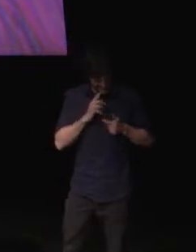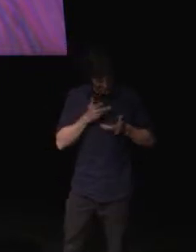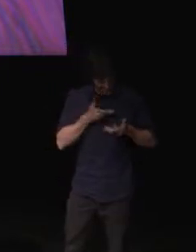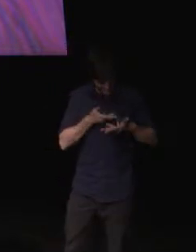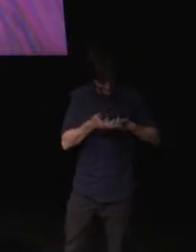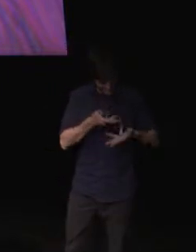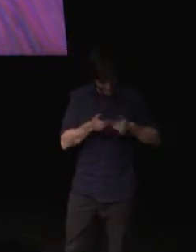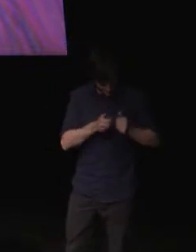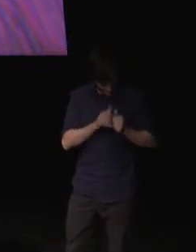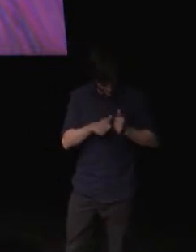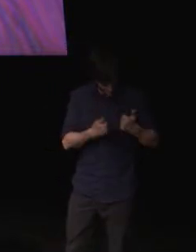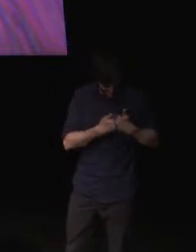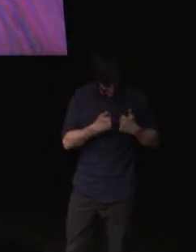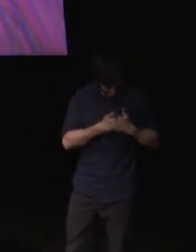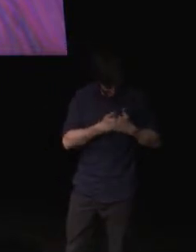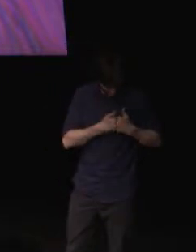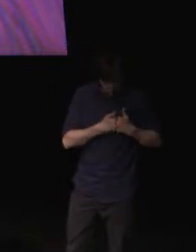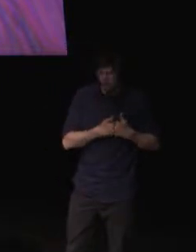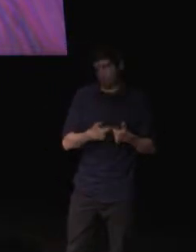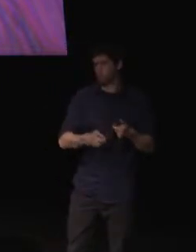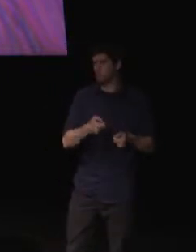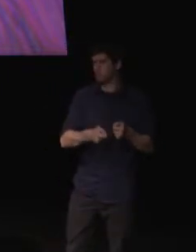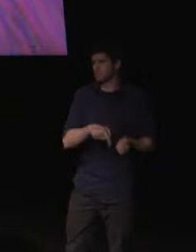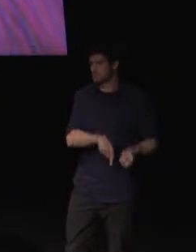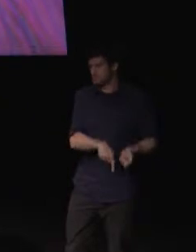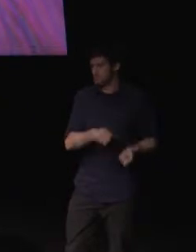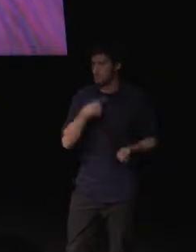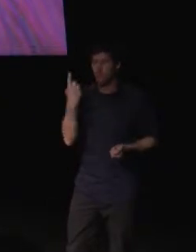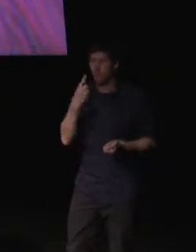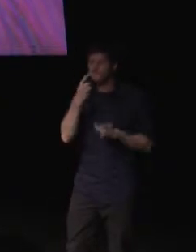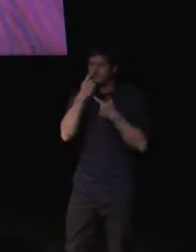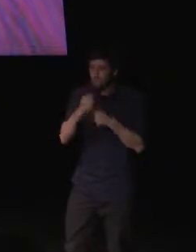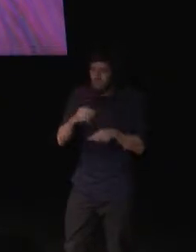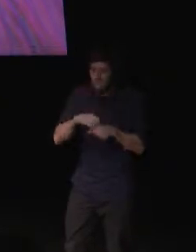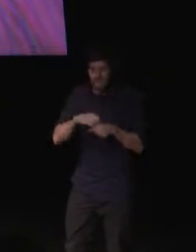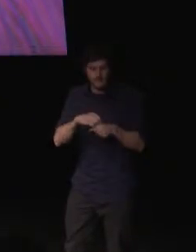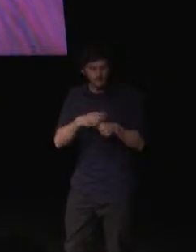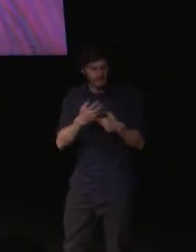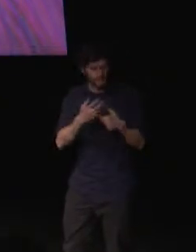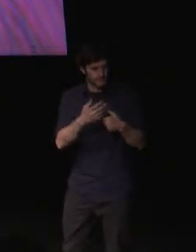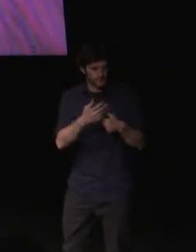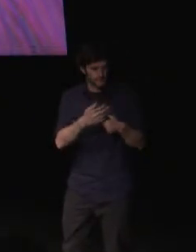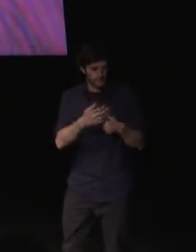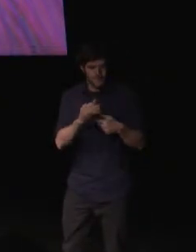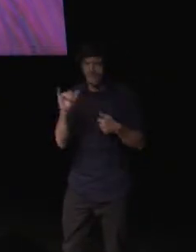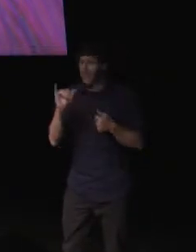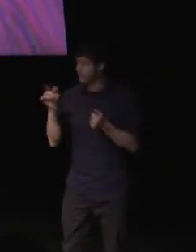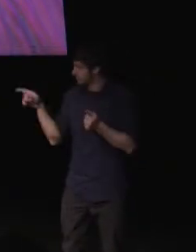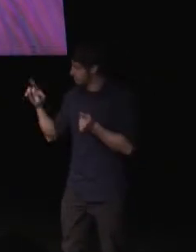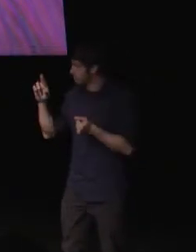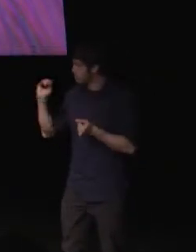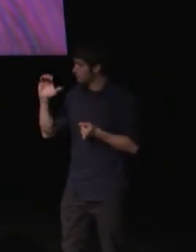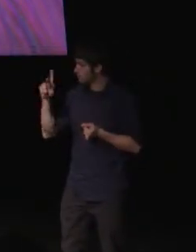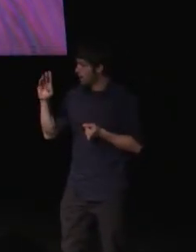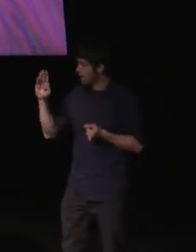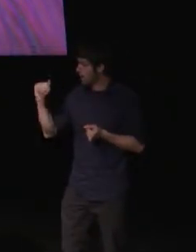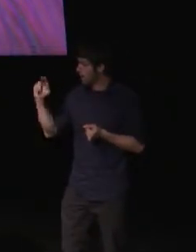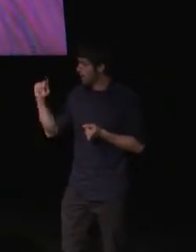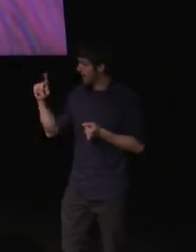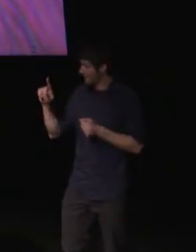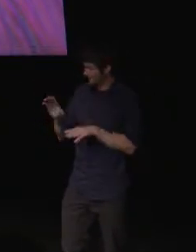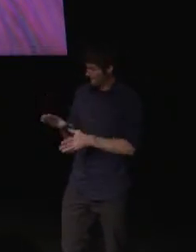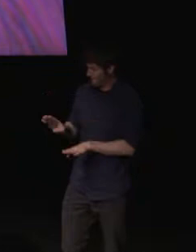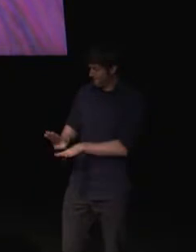all these systems you have to have ways to play them. So I'm always interested in using like Rock Band, foot pedal with the